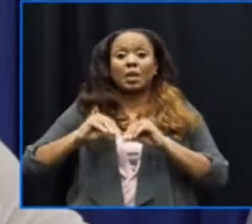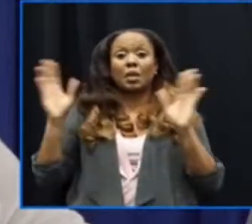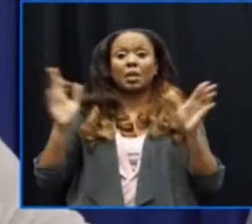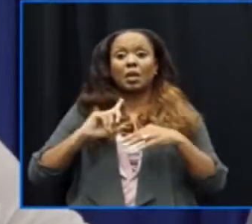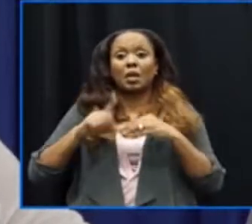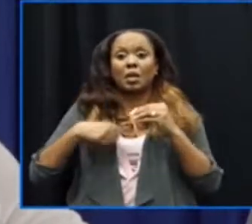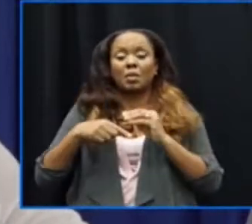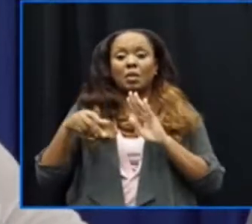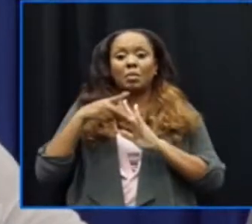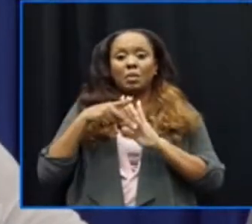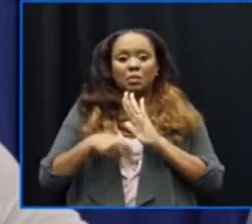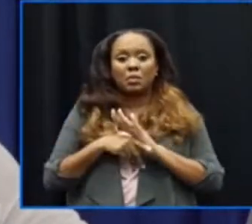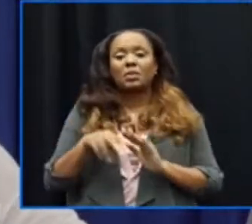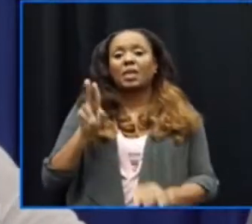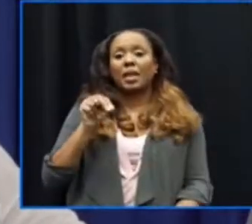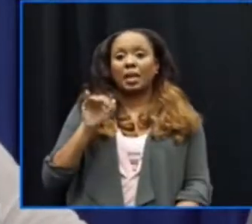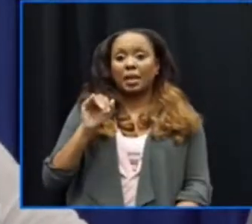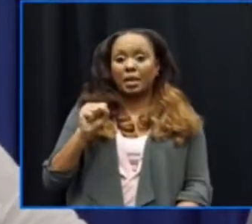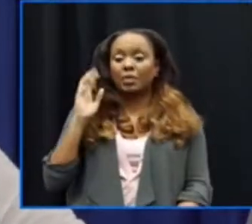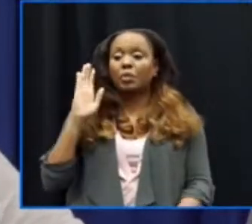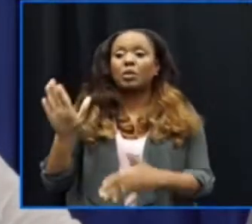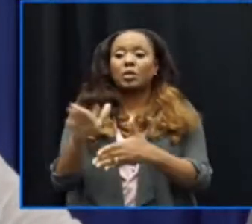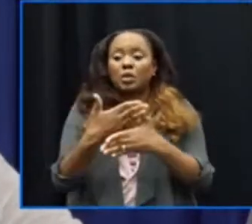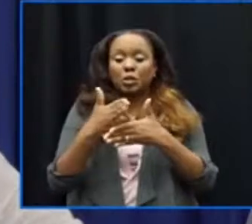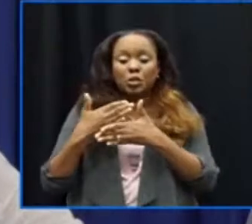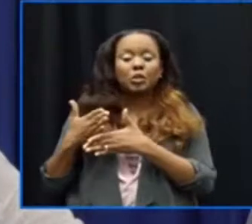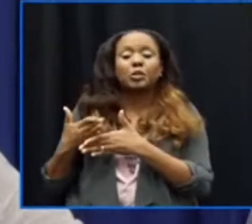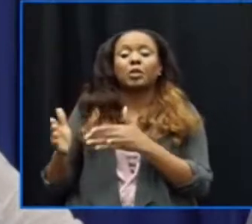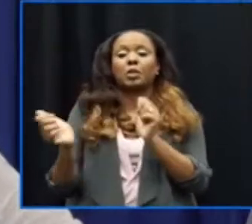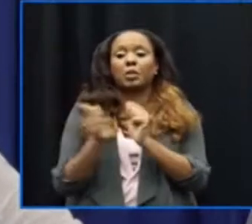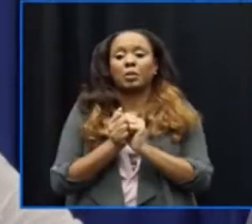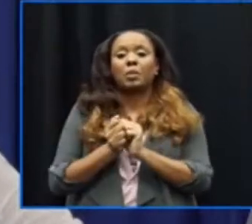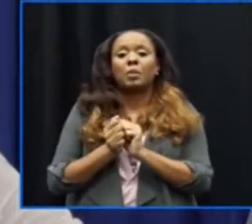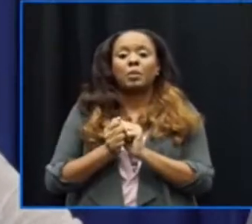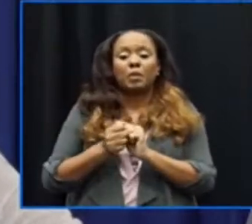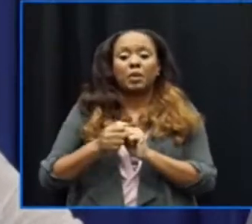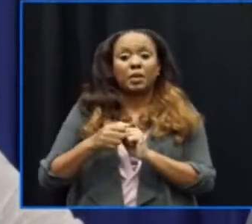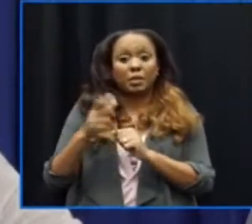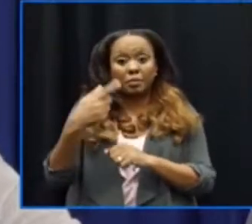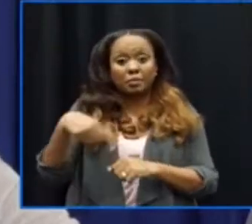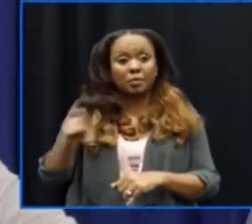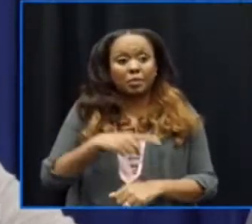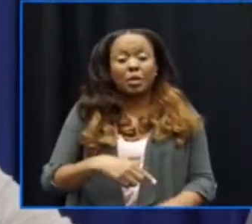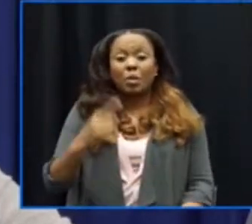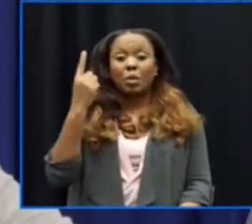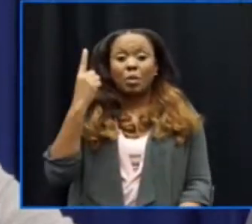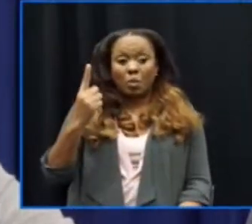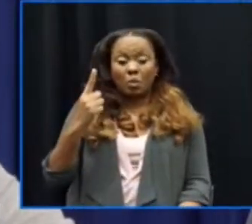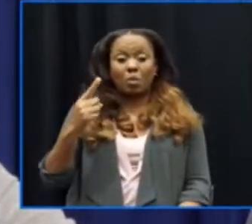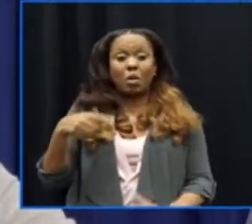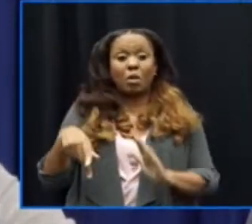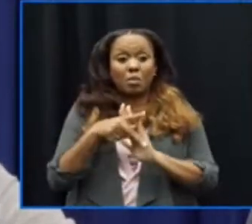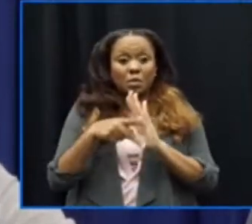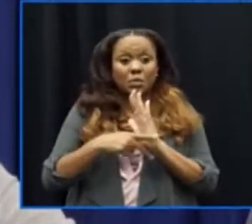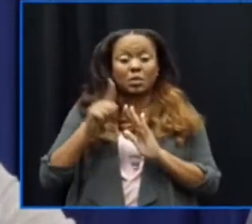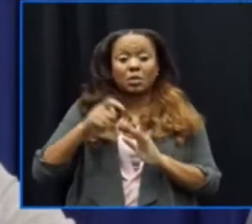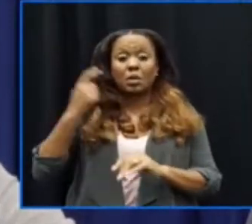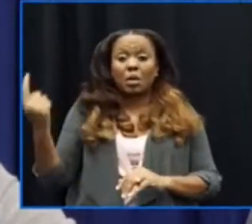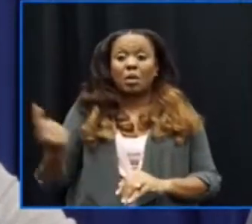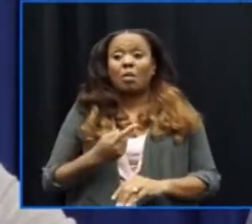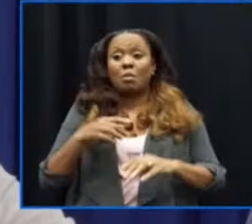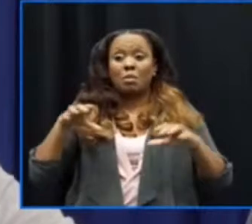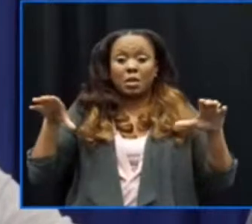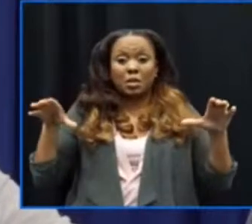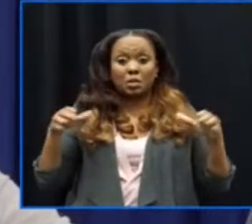that it will share with the public. I've been very clear that there's one major principle that should always drive us, and that